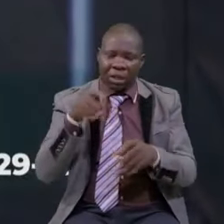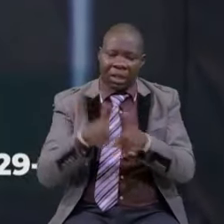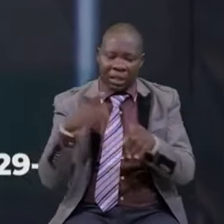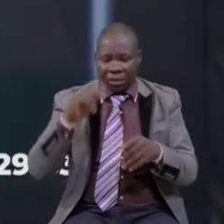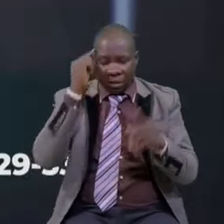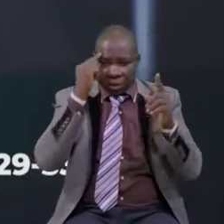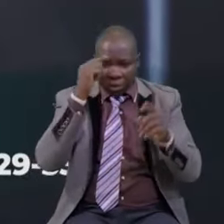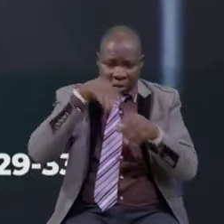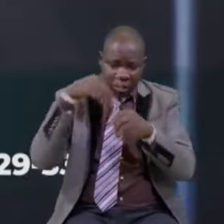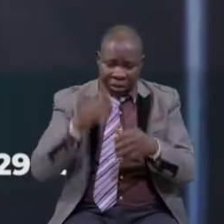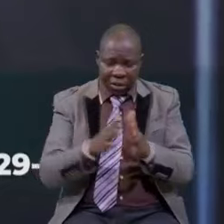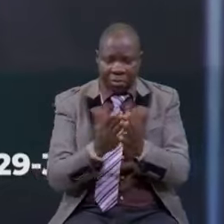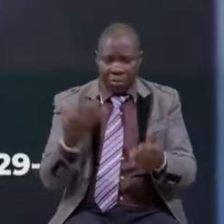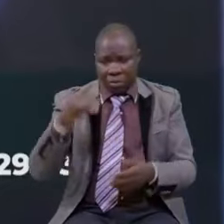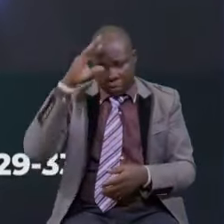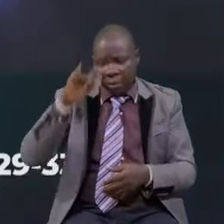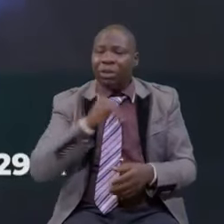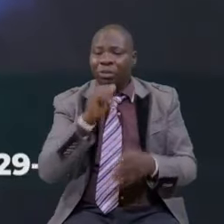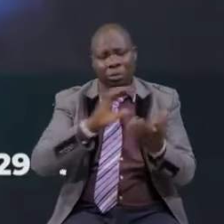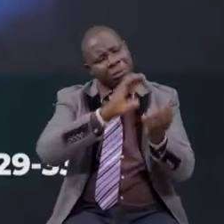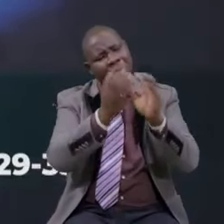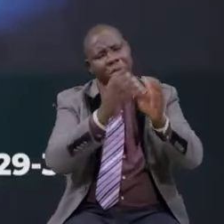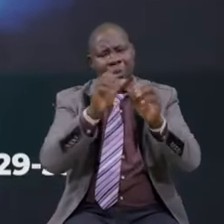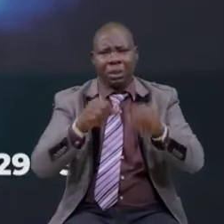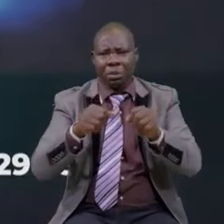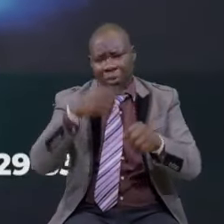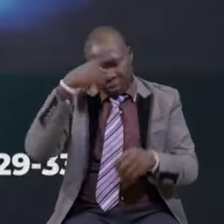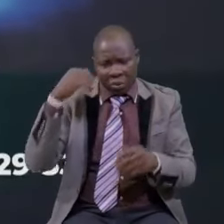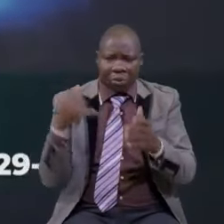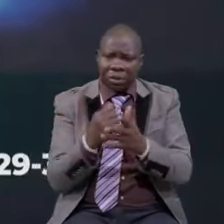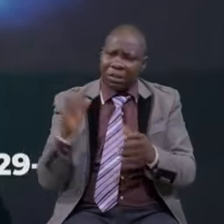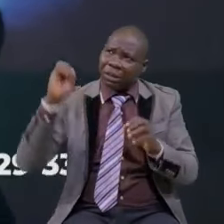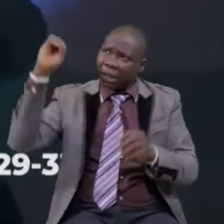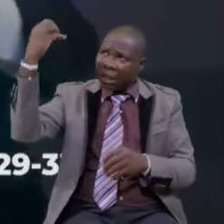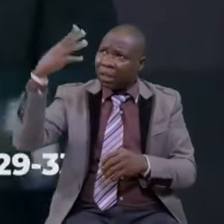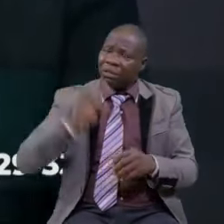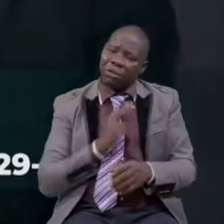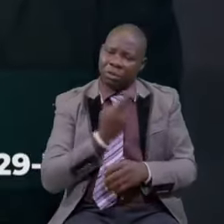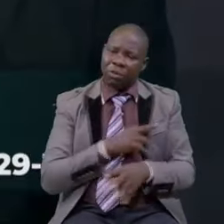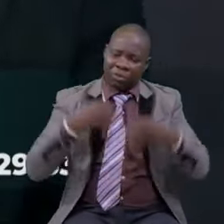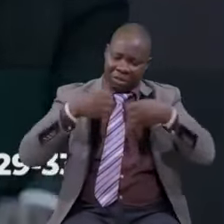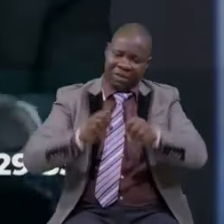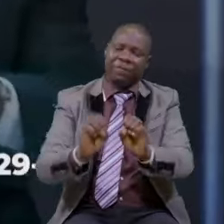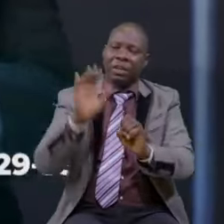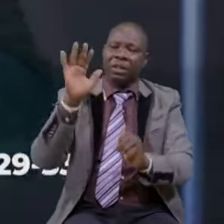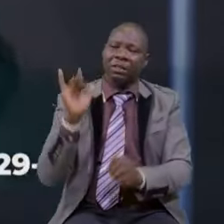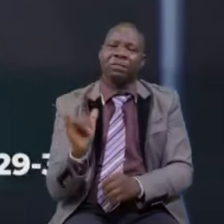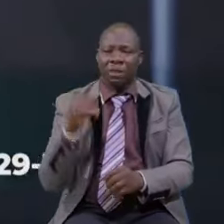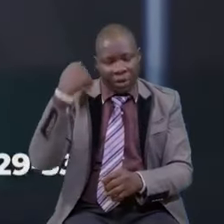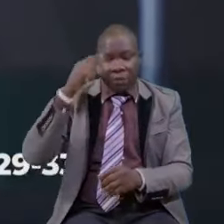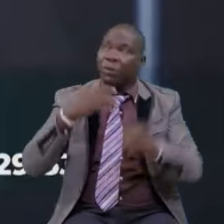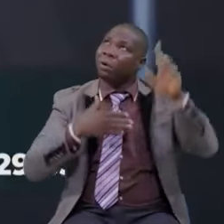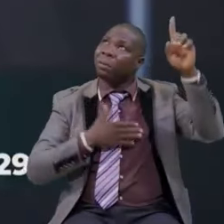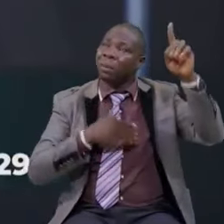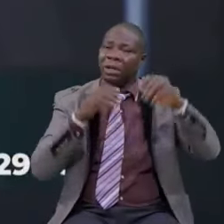are incomparable because it lightens us effectively. It says, for my thoughts are